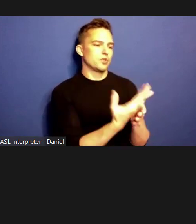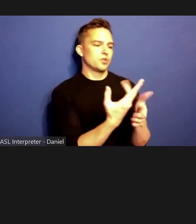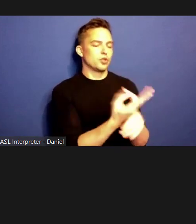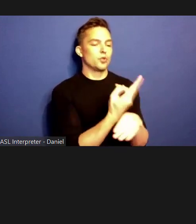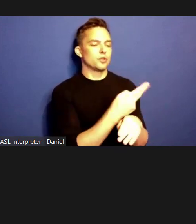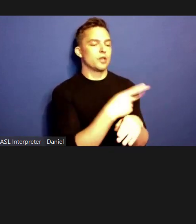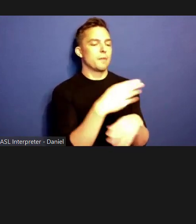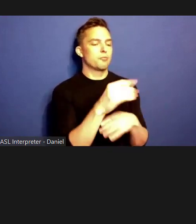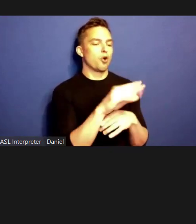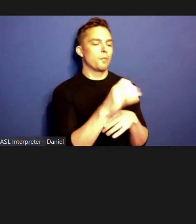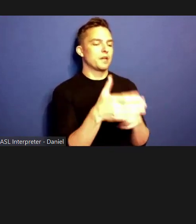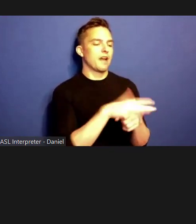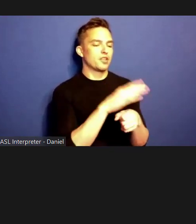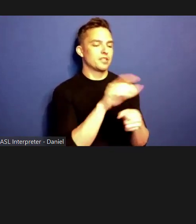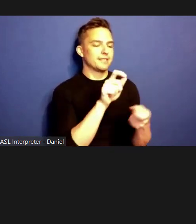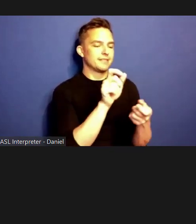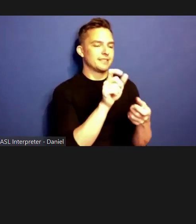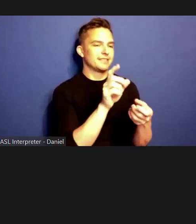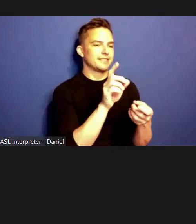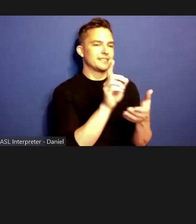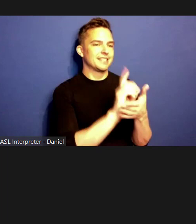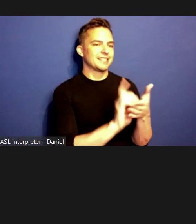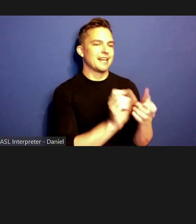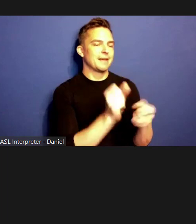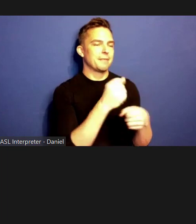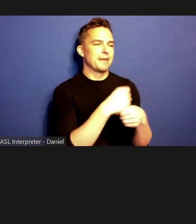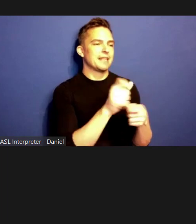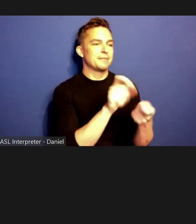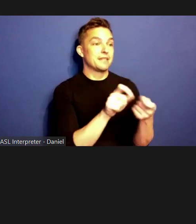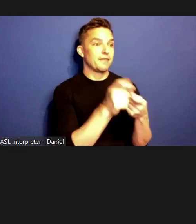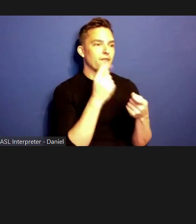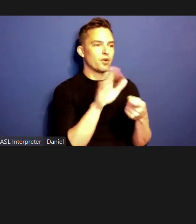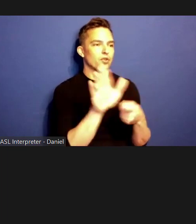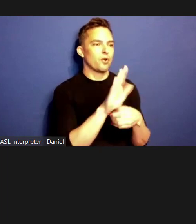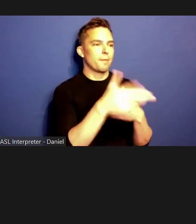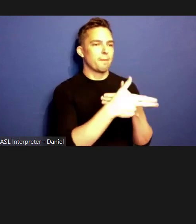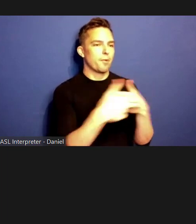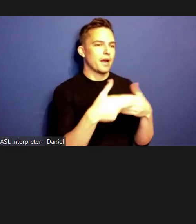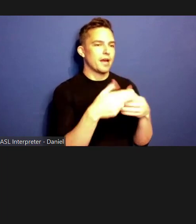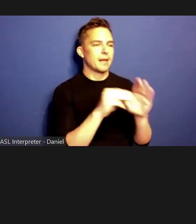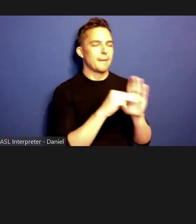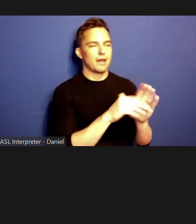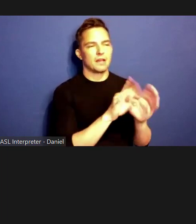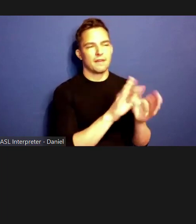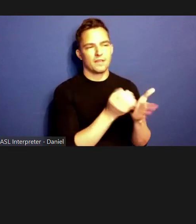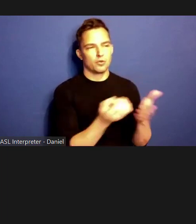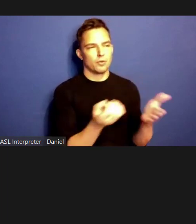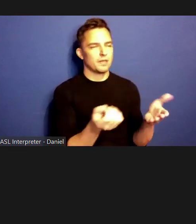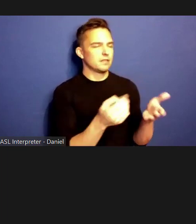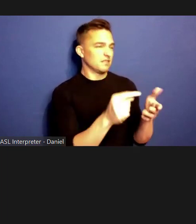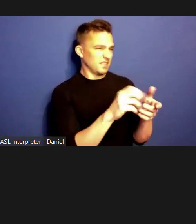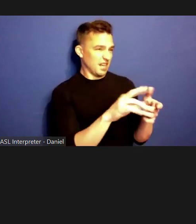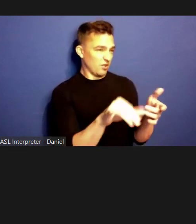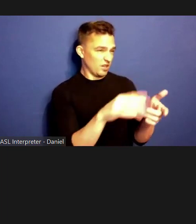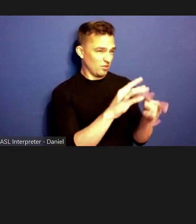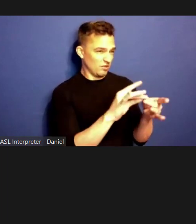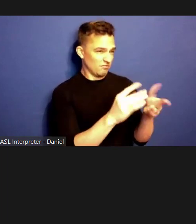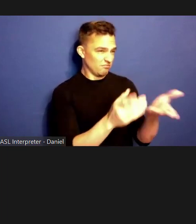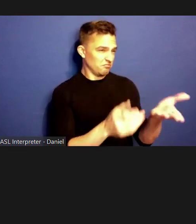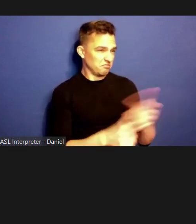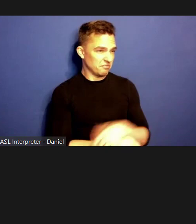covers that were designed specifically for your brand and model of equipment. Terry, talk about that, will